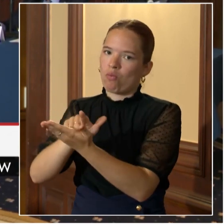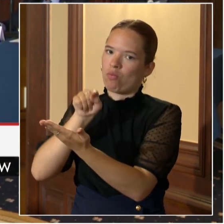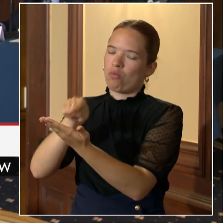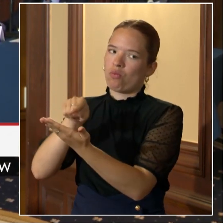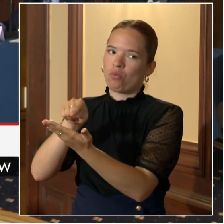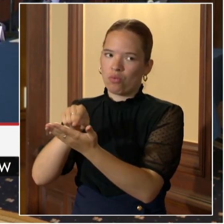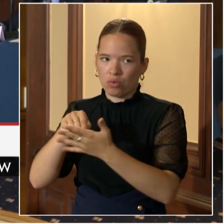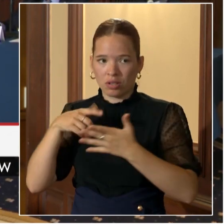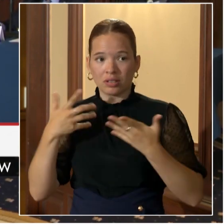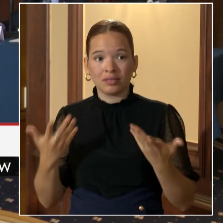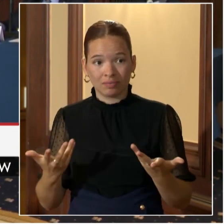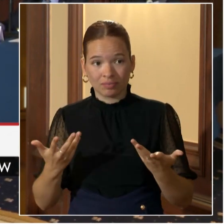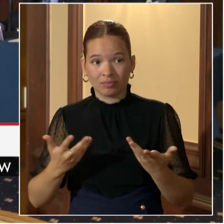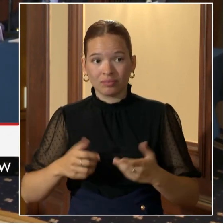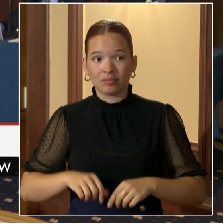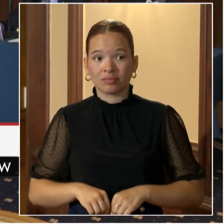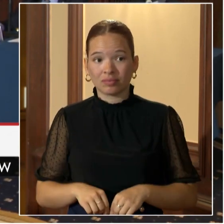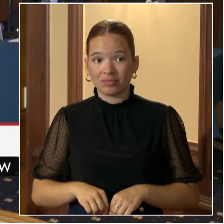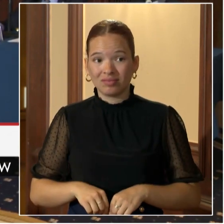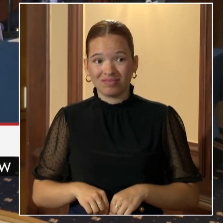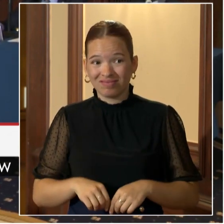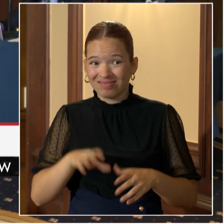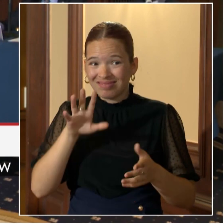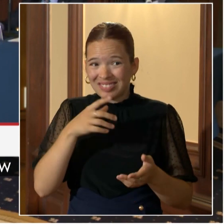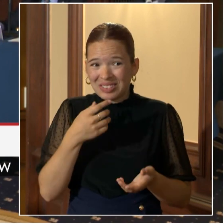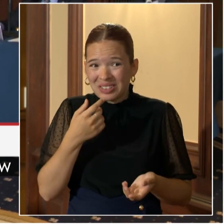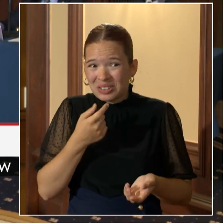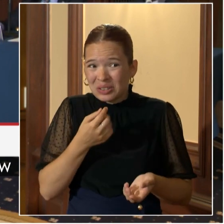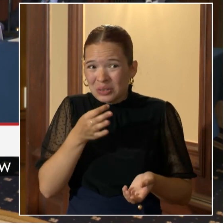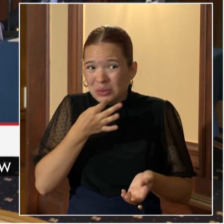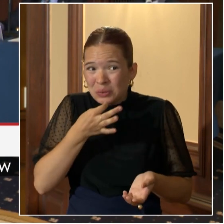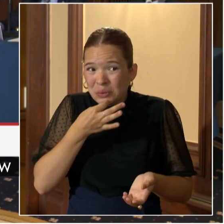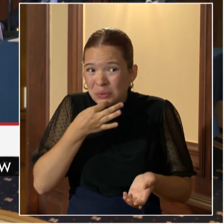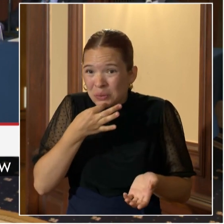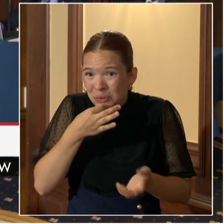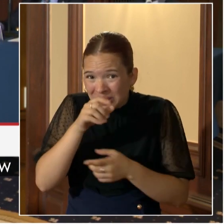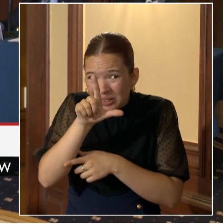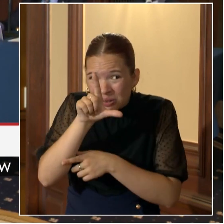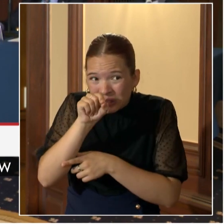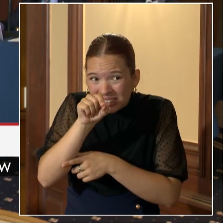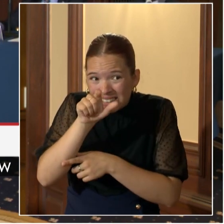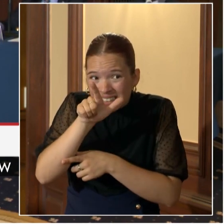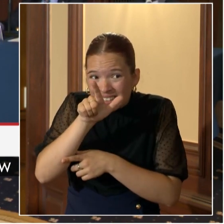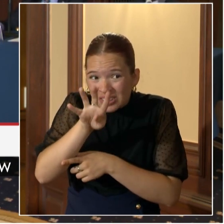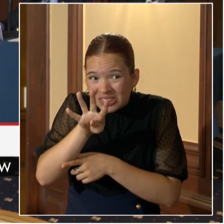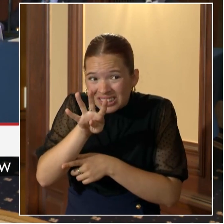into 2024, that will be a decade of this particular structure.